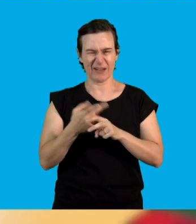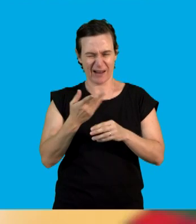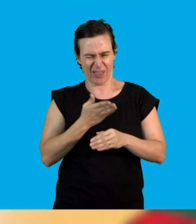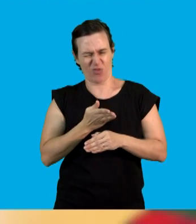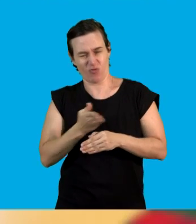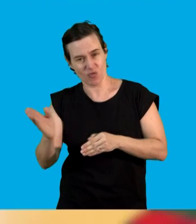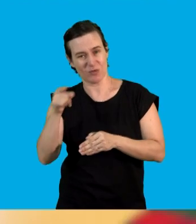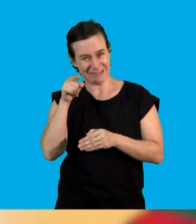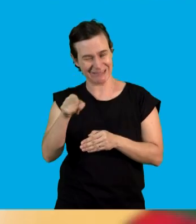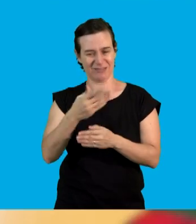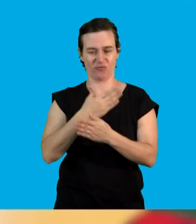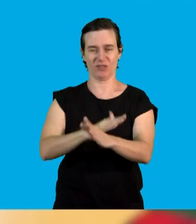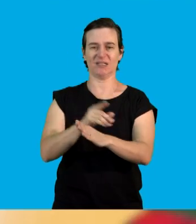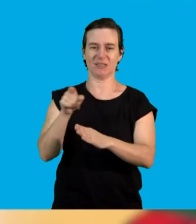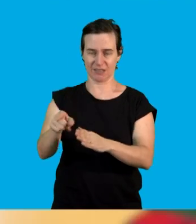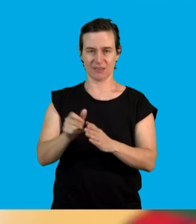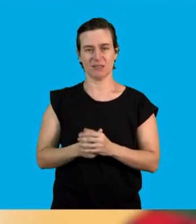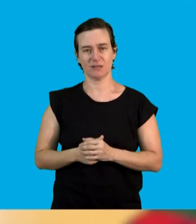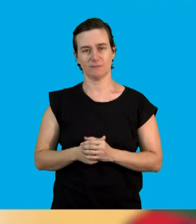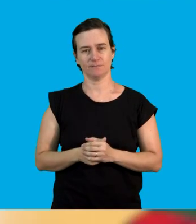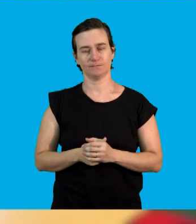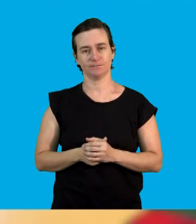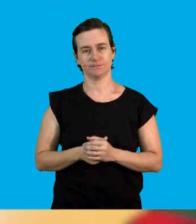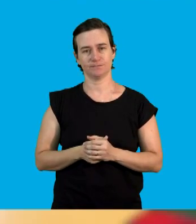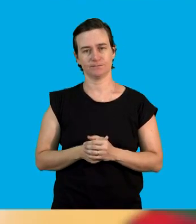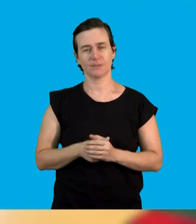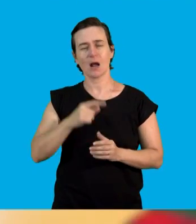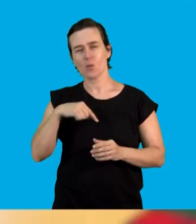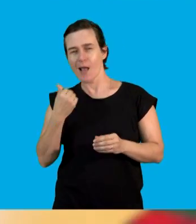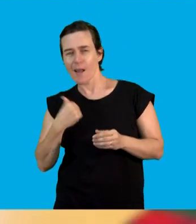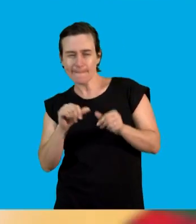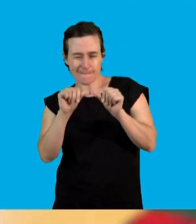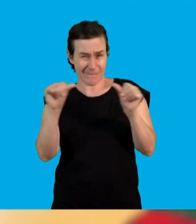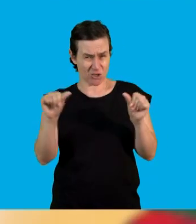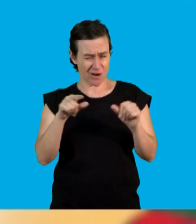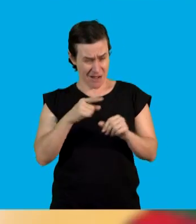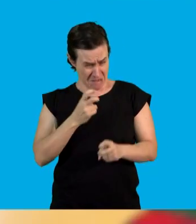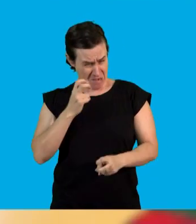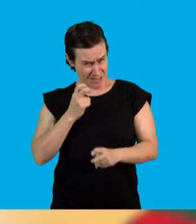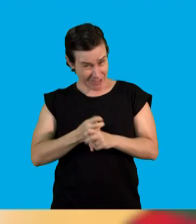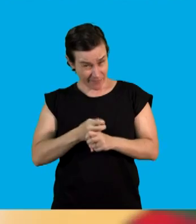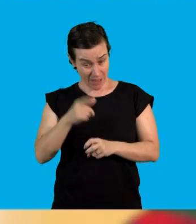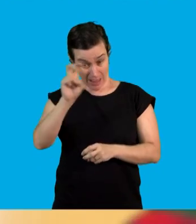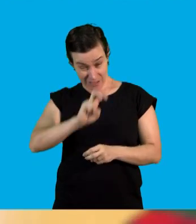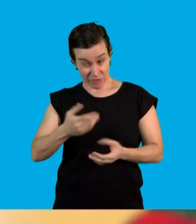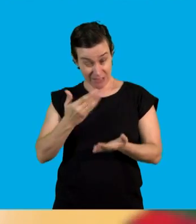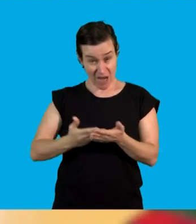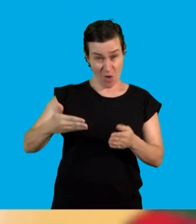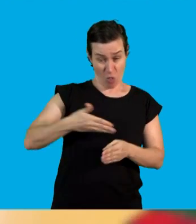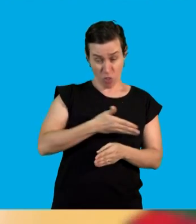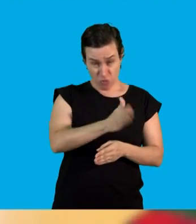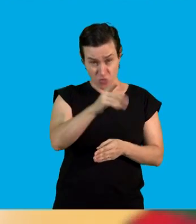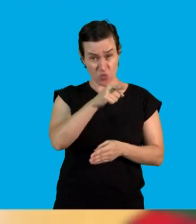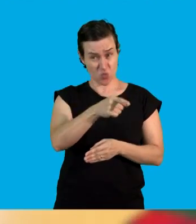the resistivity of the electrons. We are trying to measure how difficult it is for the electrons to pass through